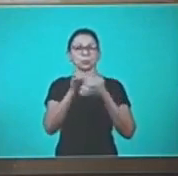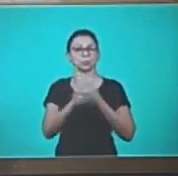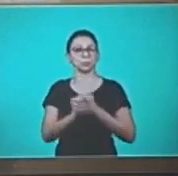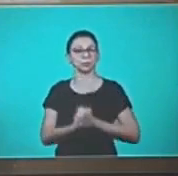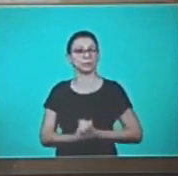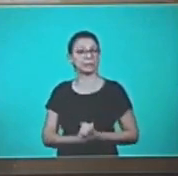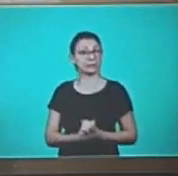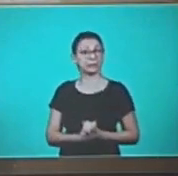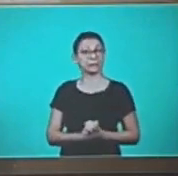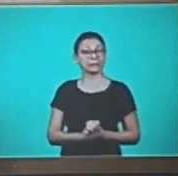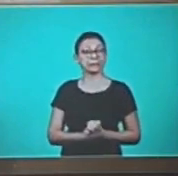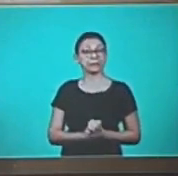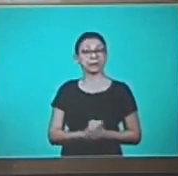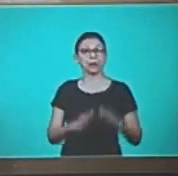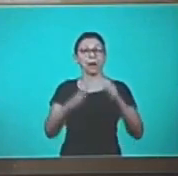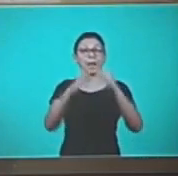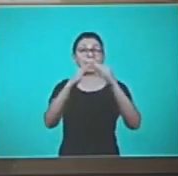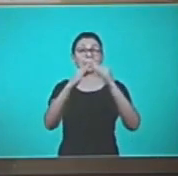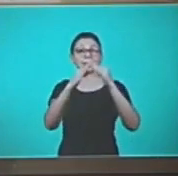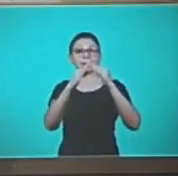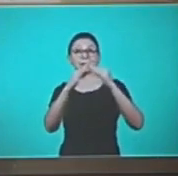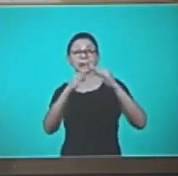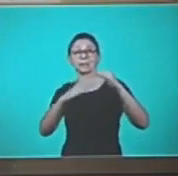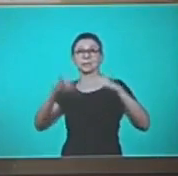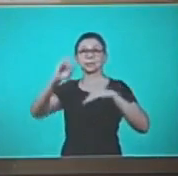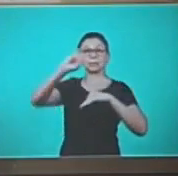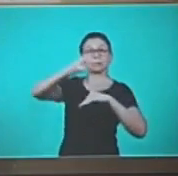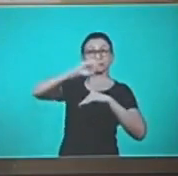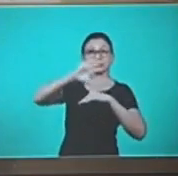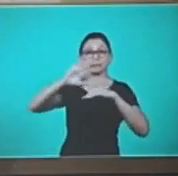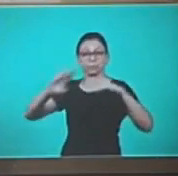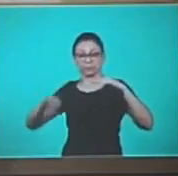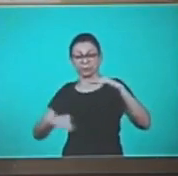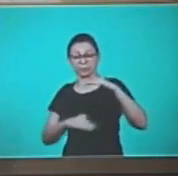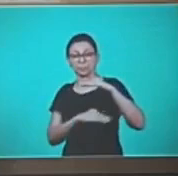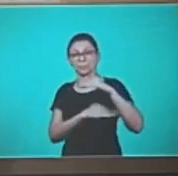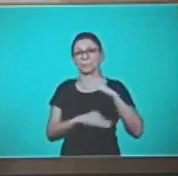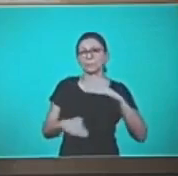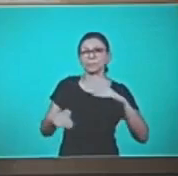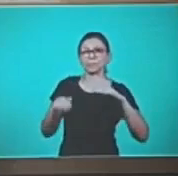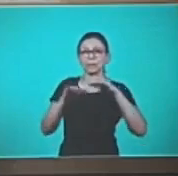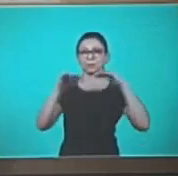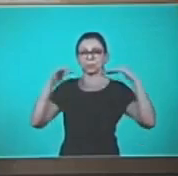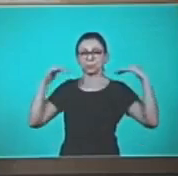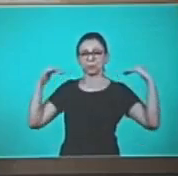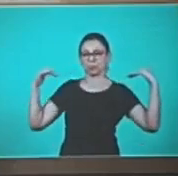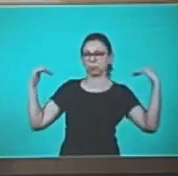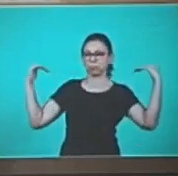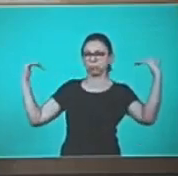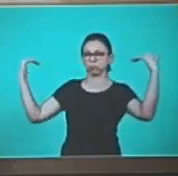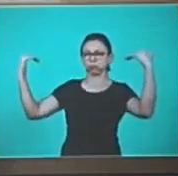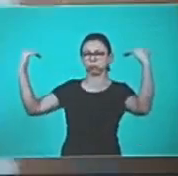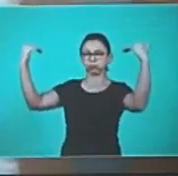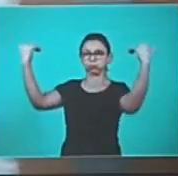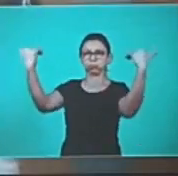hills and people would go up and down, and there were barriers that they put barriers